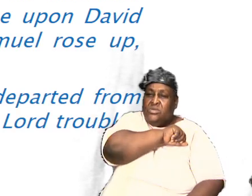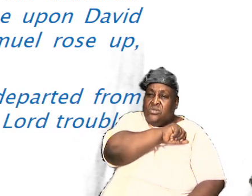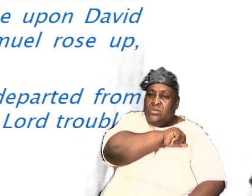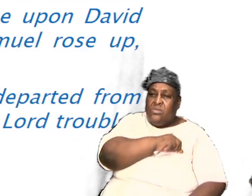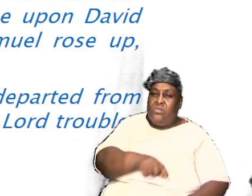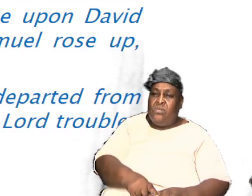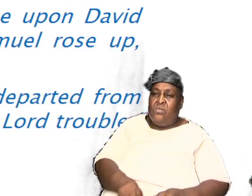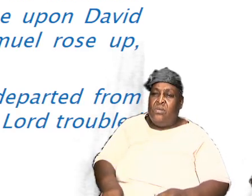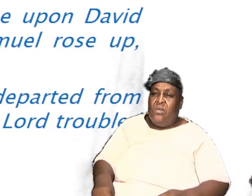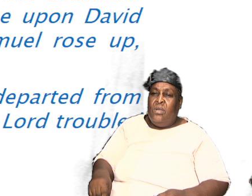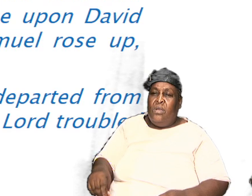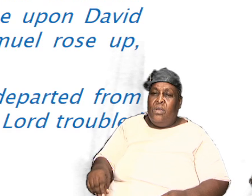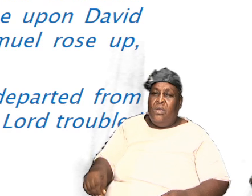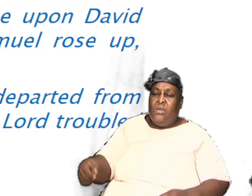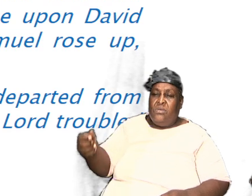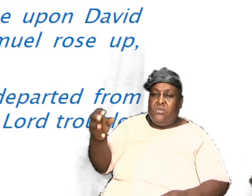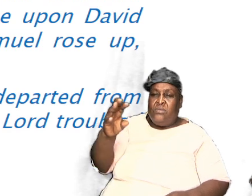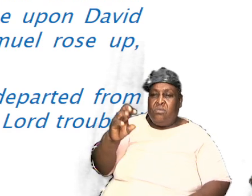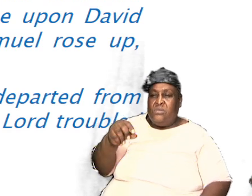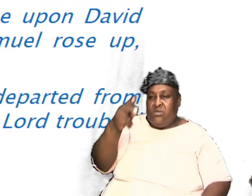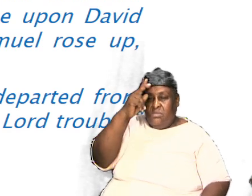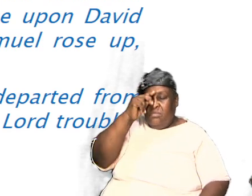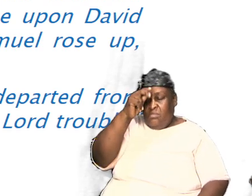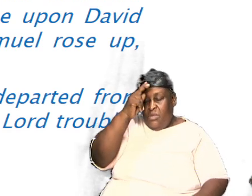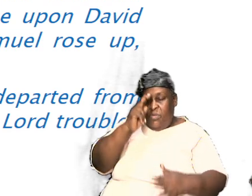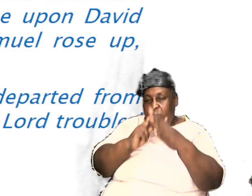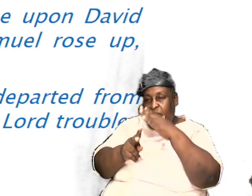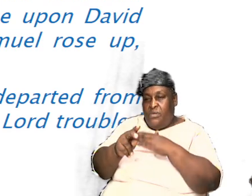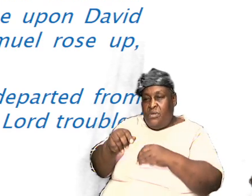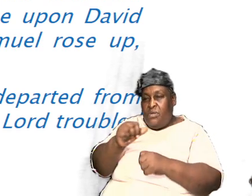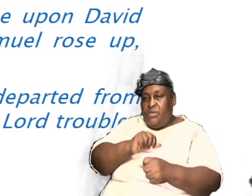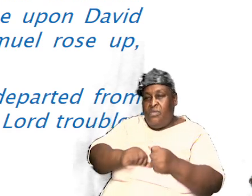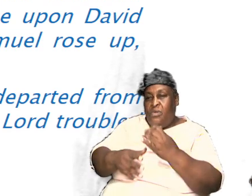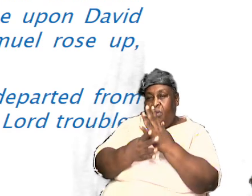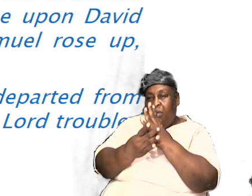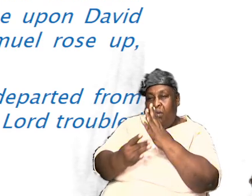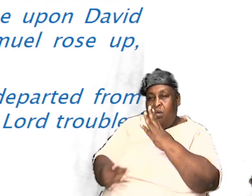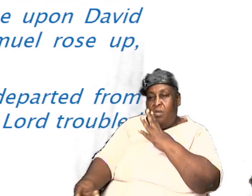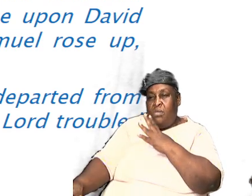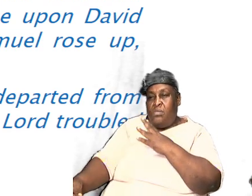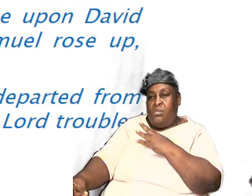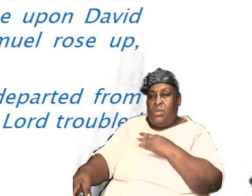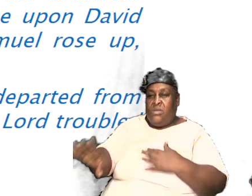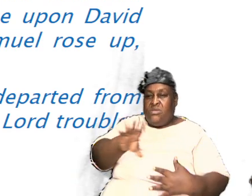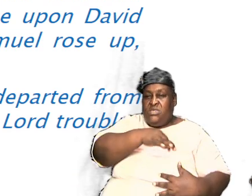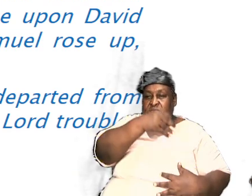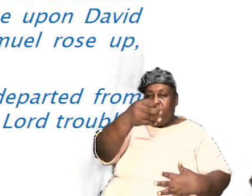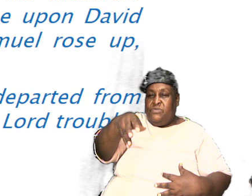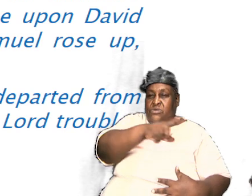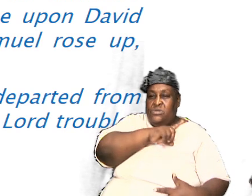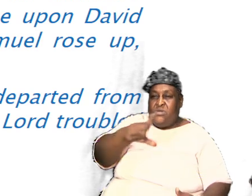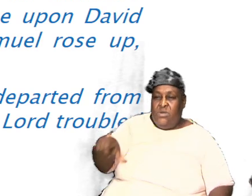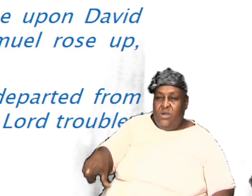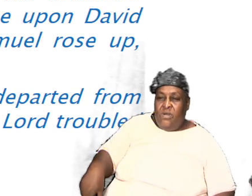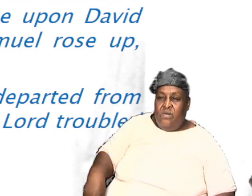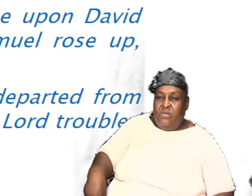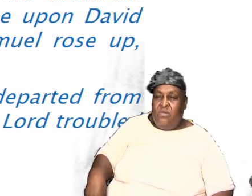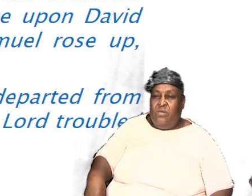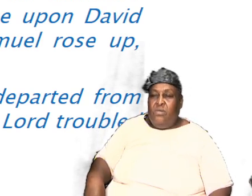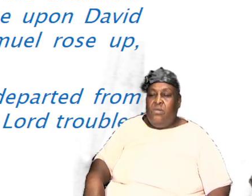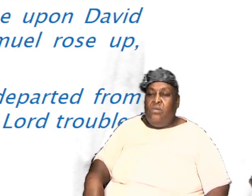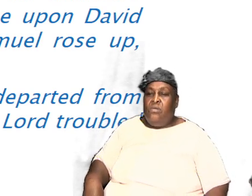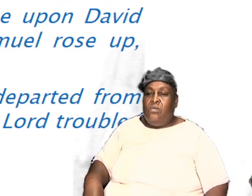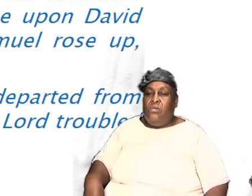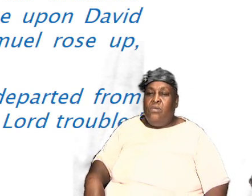took the horn of oil and anointed him in the midst of his brethren. And the Spirit of the Lord came up and viewed him from that